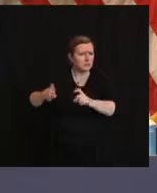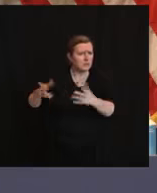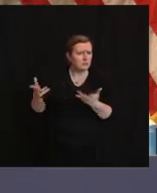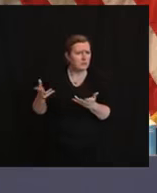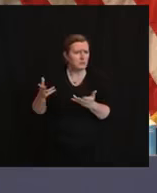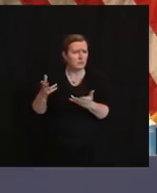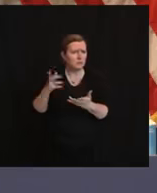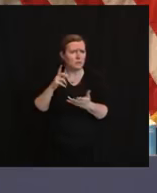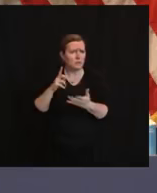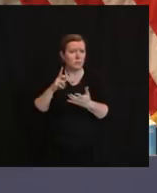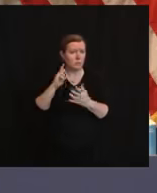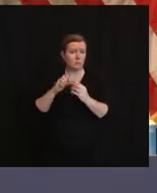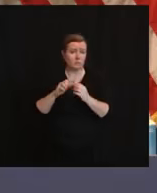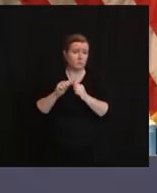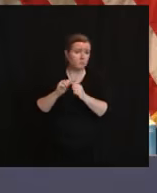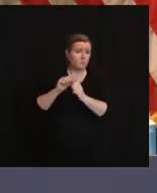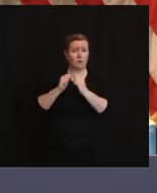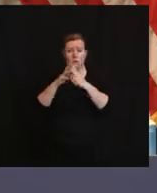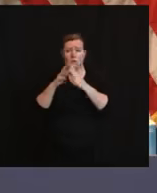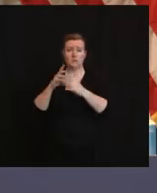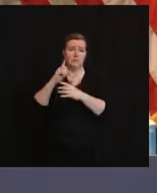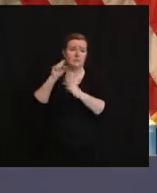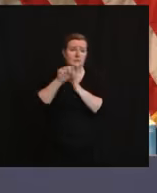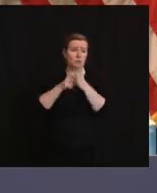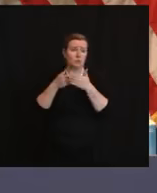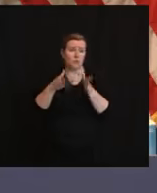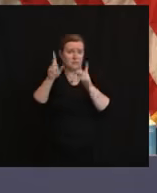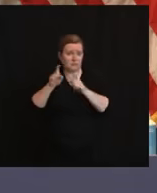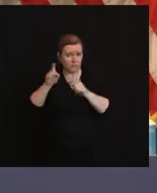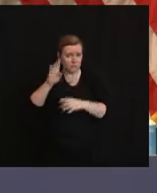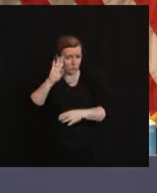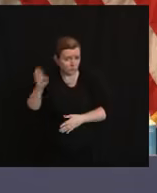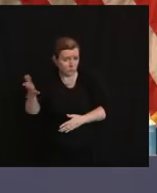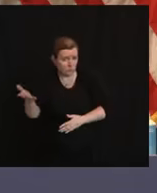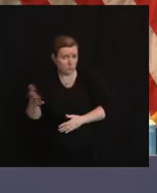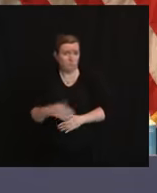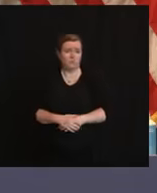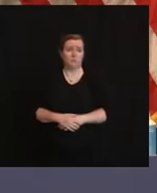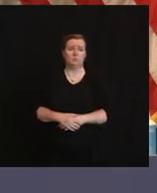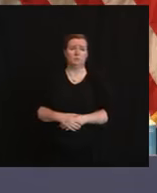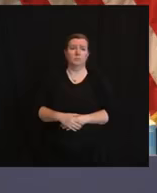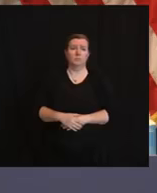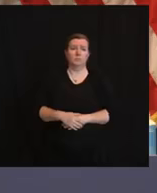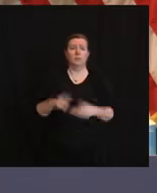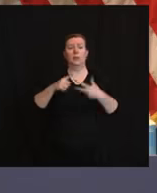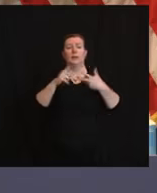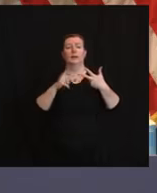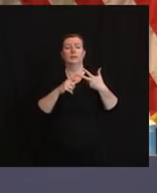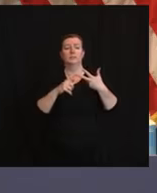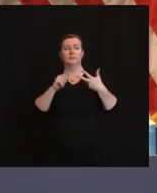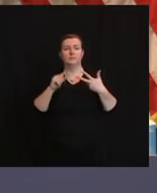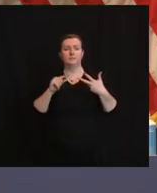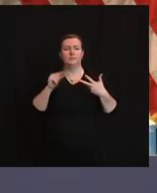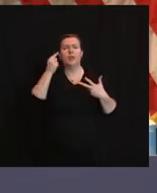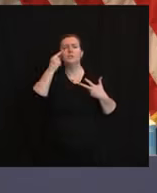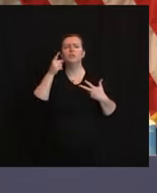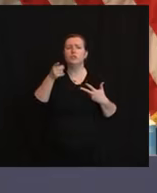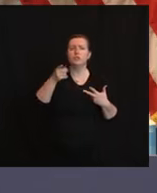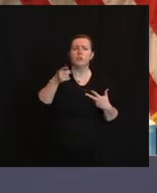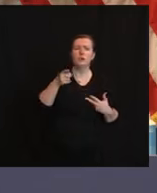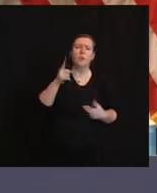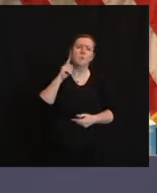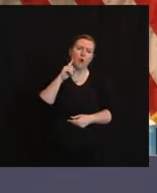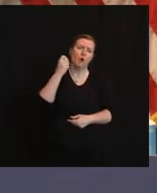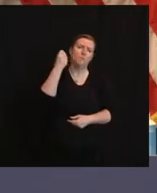you're aware of the protest that was going on earlier today in Trenton, calling for New Jersey to be reopened immediately. They believe that